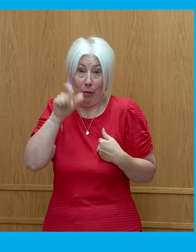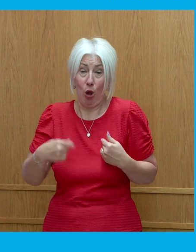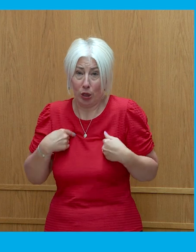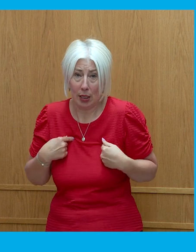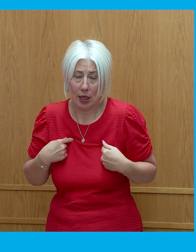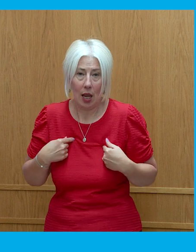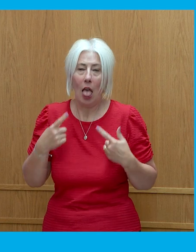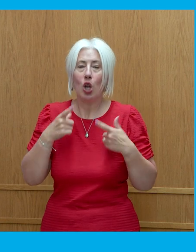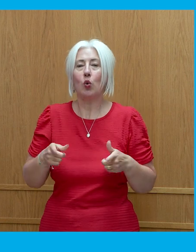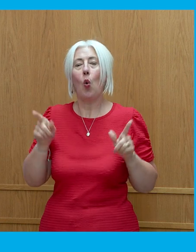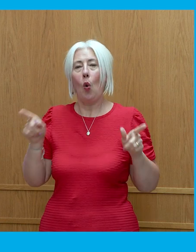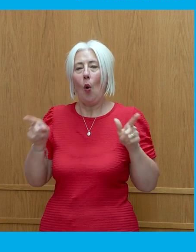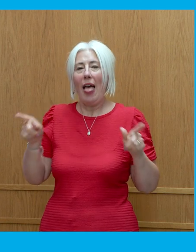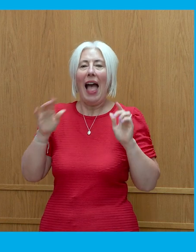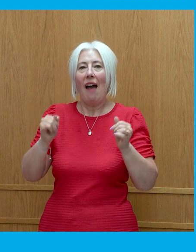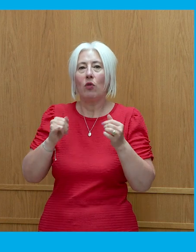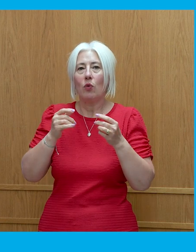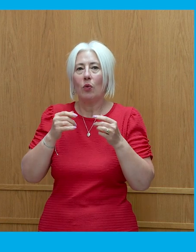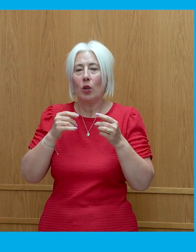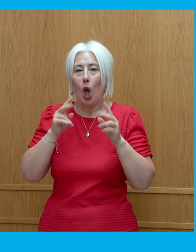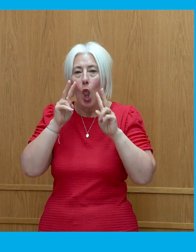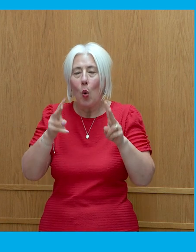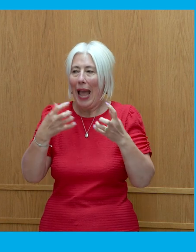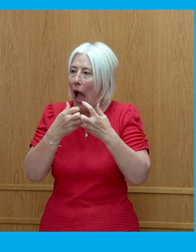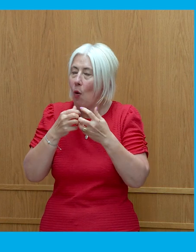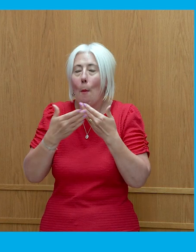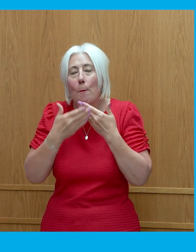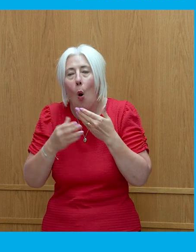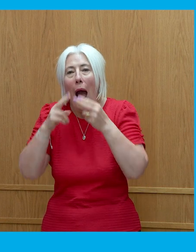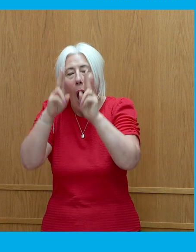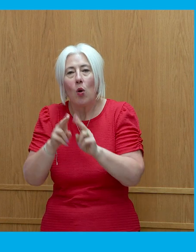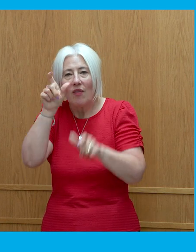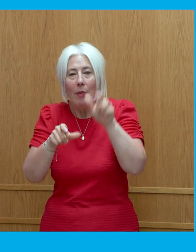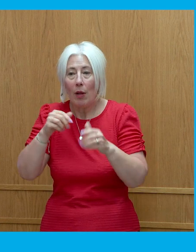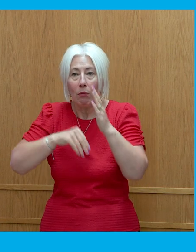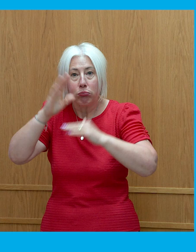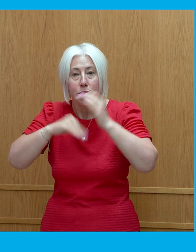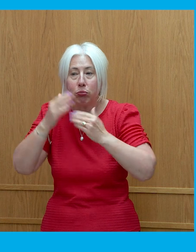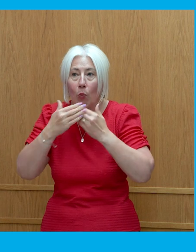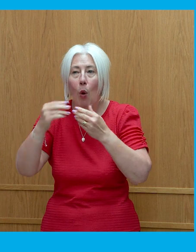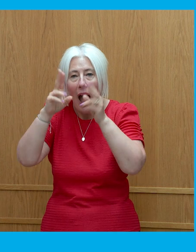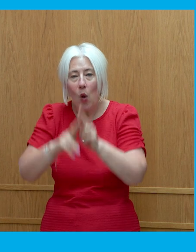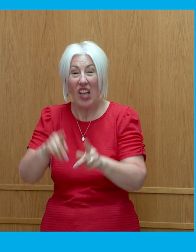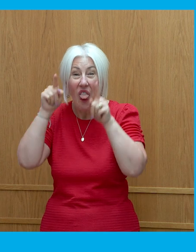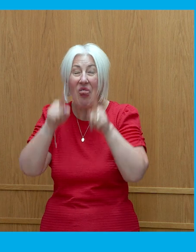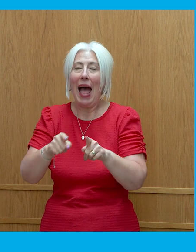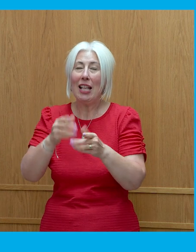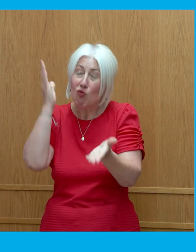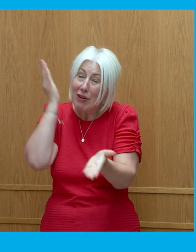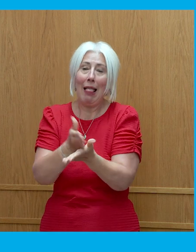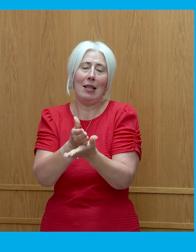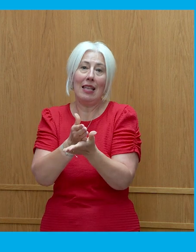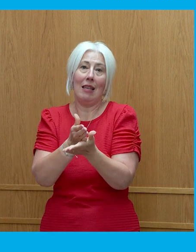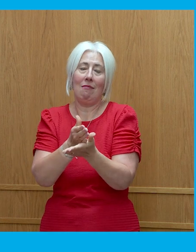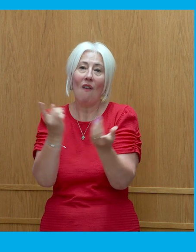elite to engineer a better solution to get more housing for people, to start building more. And so, like, that's a brute force reality of